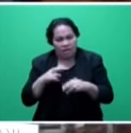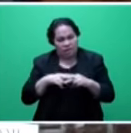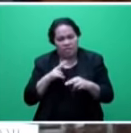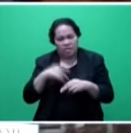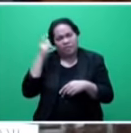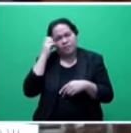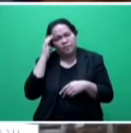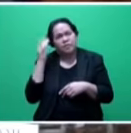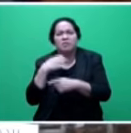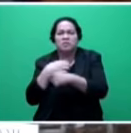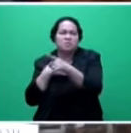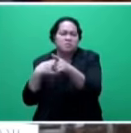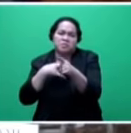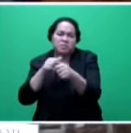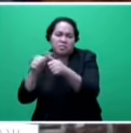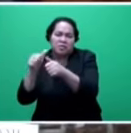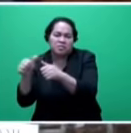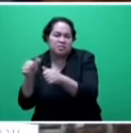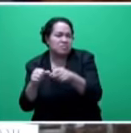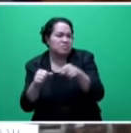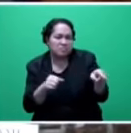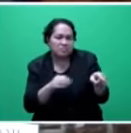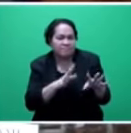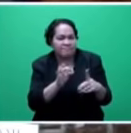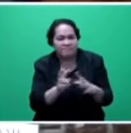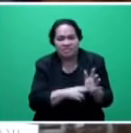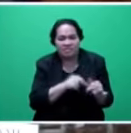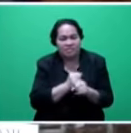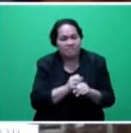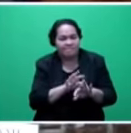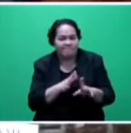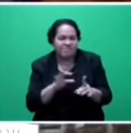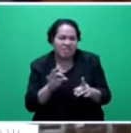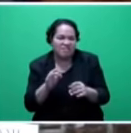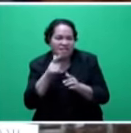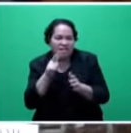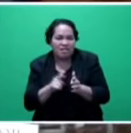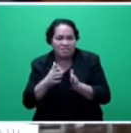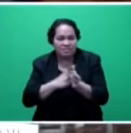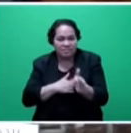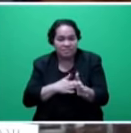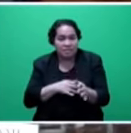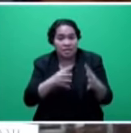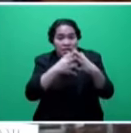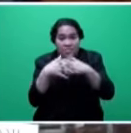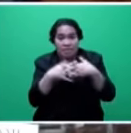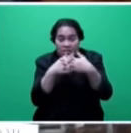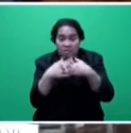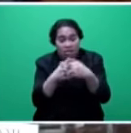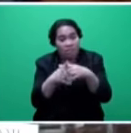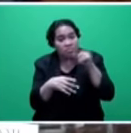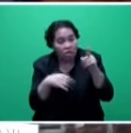than Port Moresby. The United States has always been a part of Fiji's history in peace and in war.